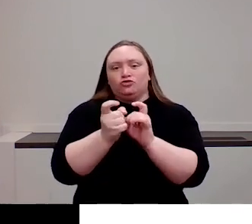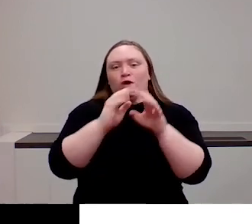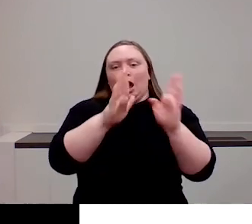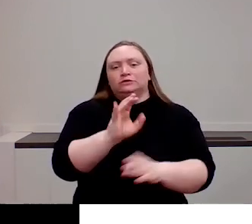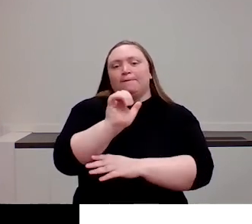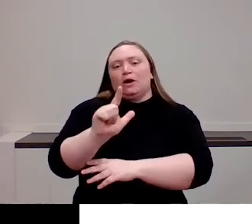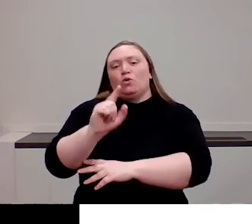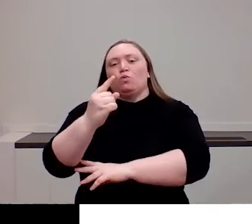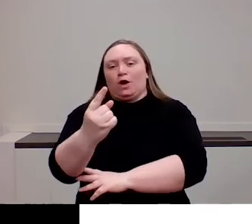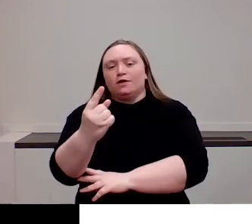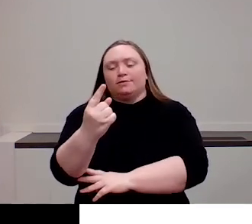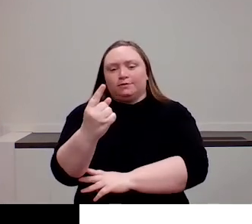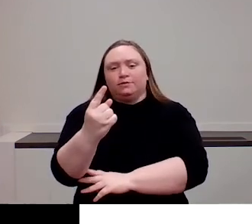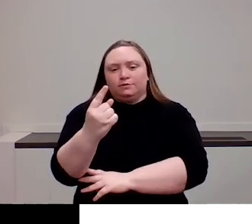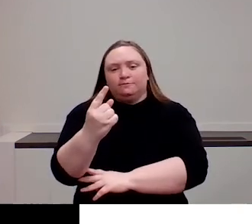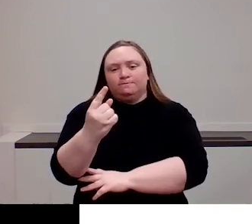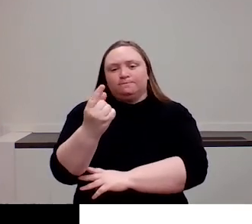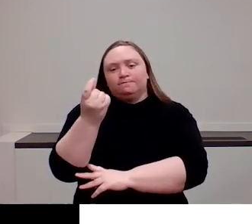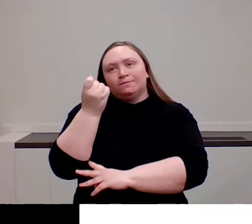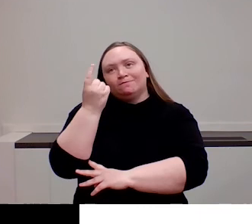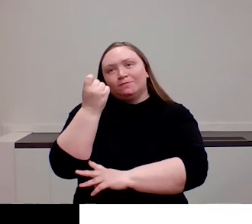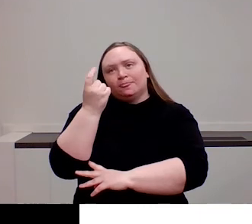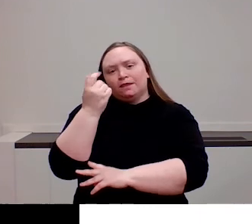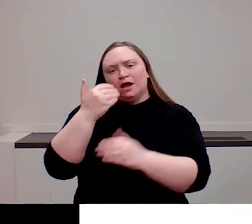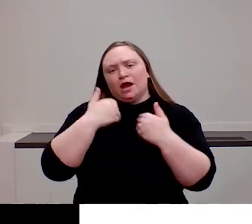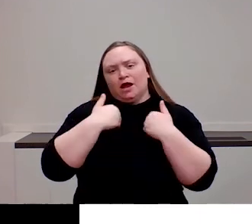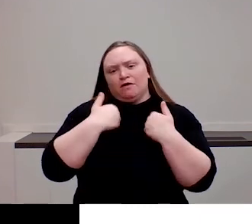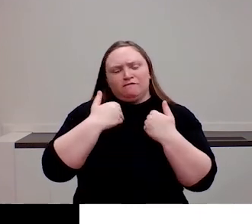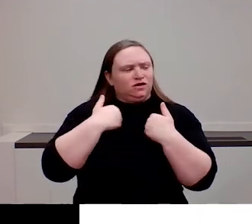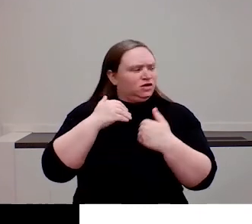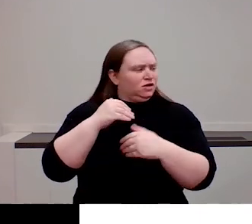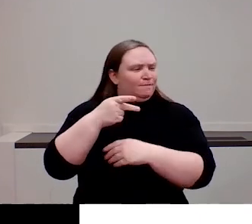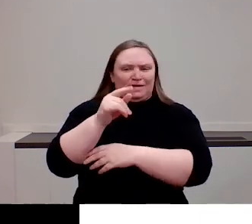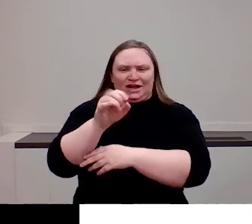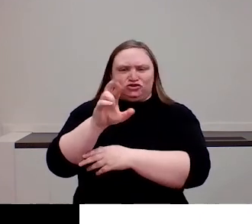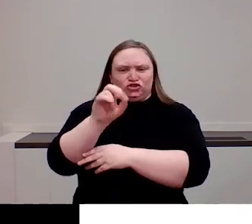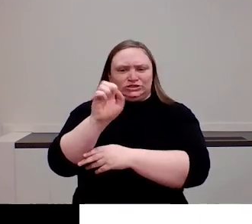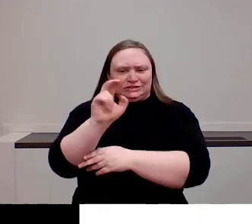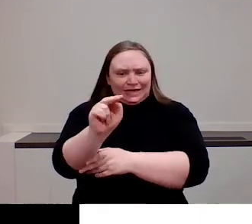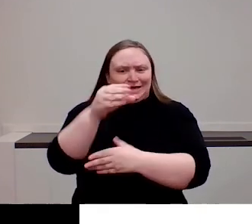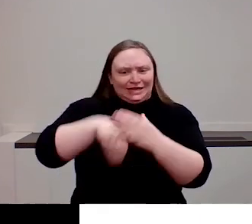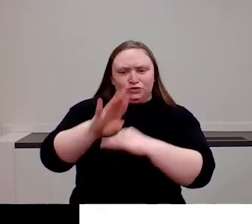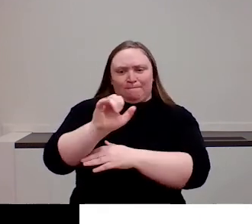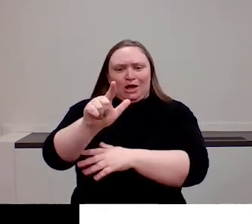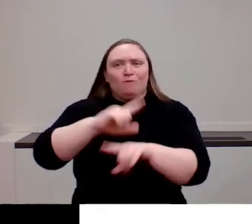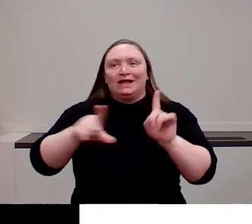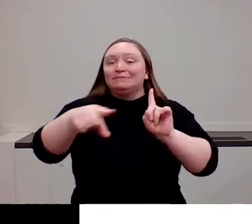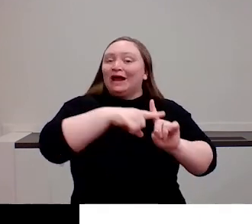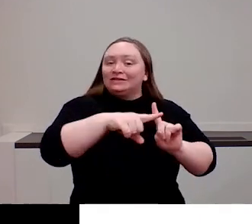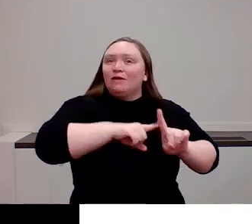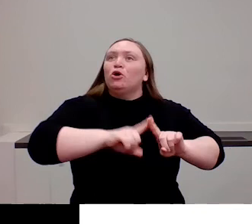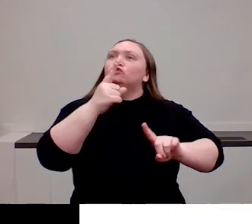Bill 1, which is the Cup Patterson. It did put Cup Patterson into their bill, which is a positive, but the